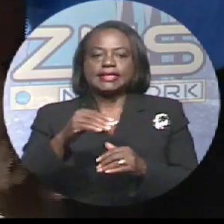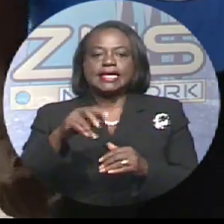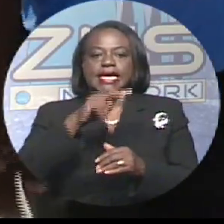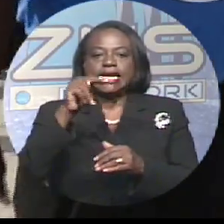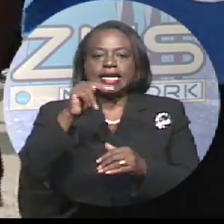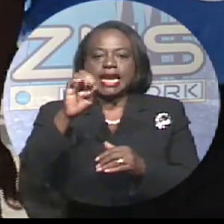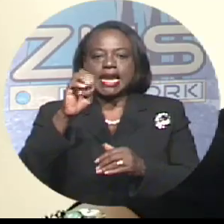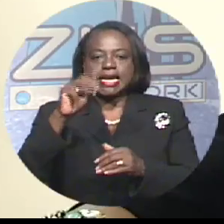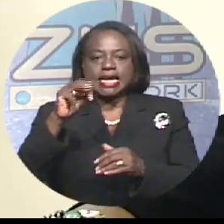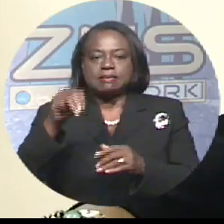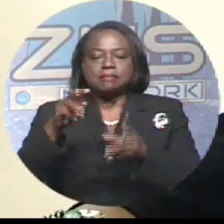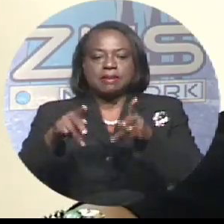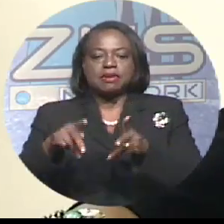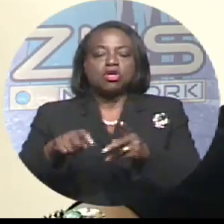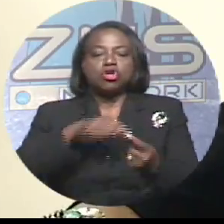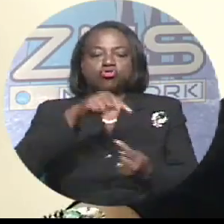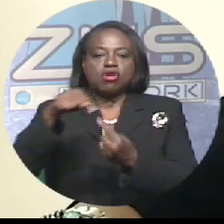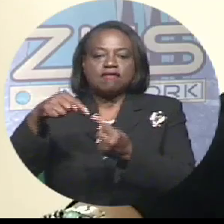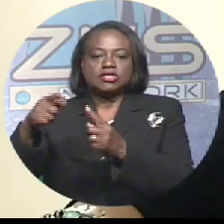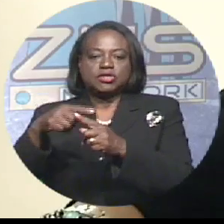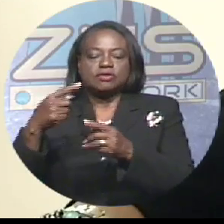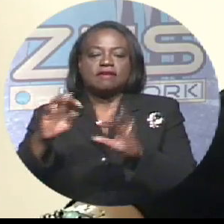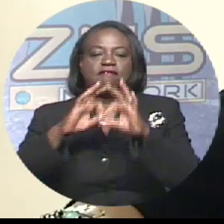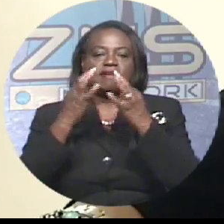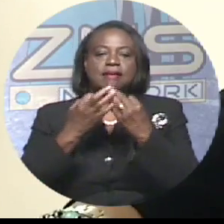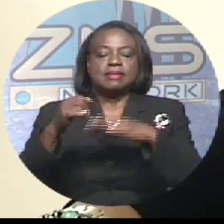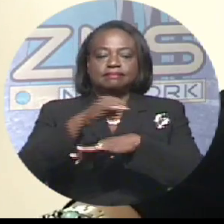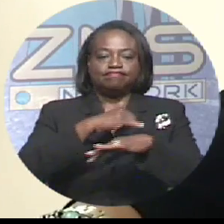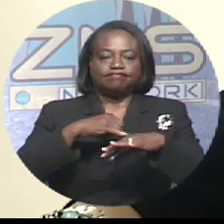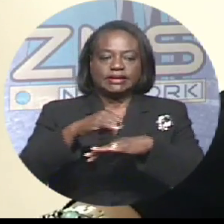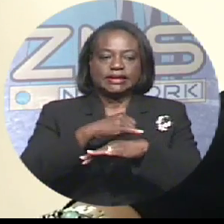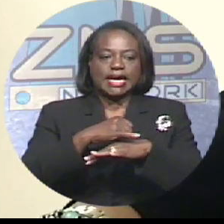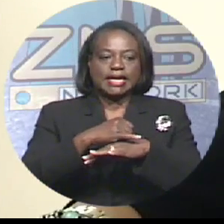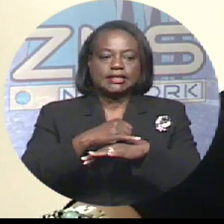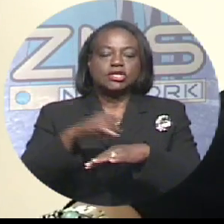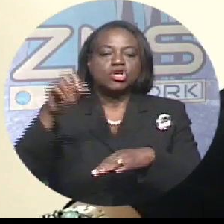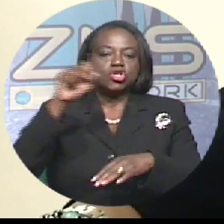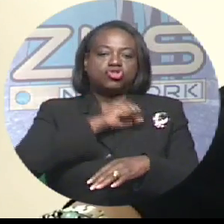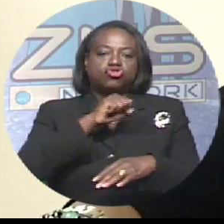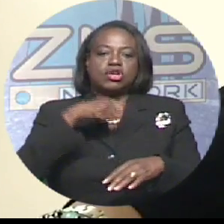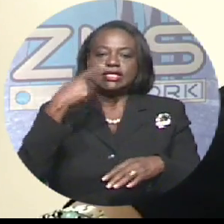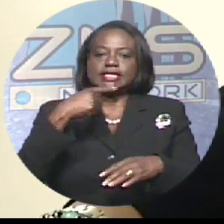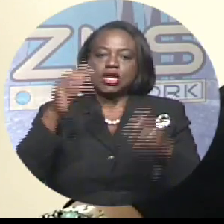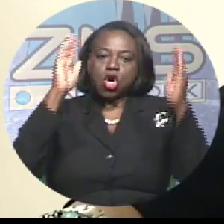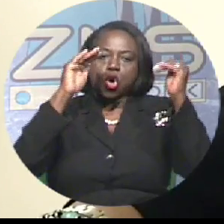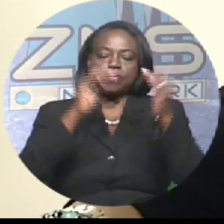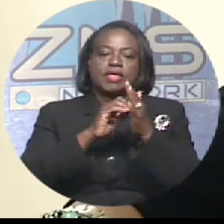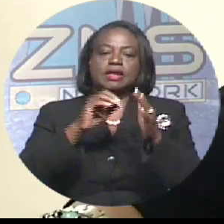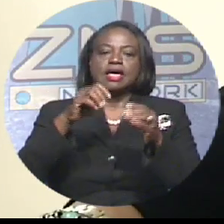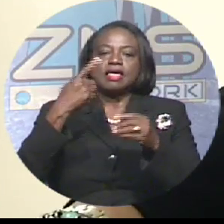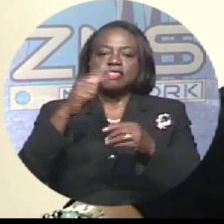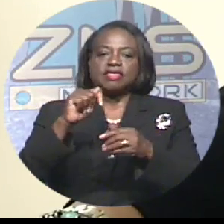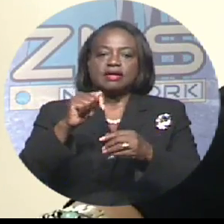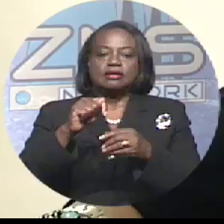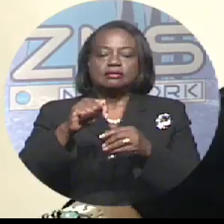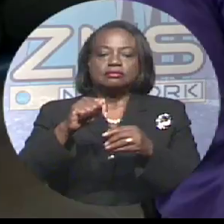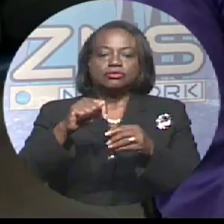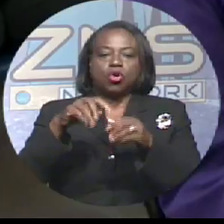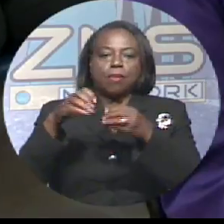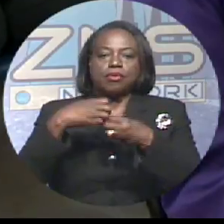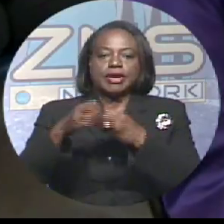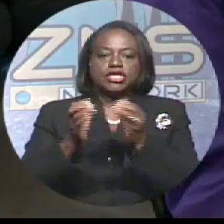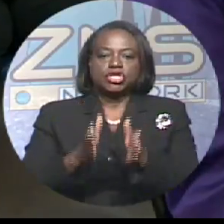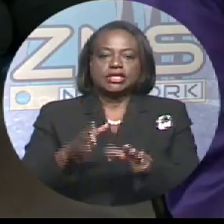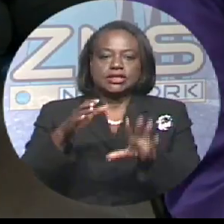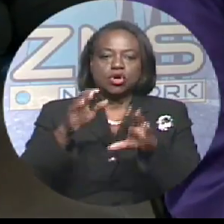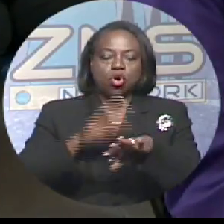to the island. Strawn says with the signing of the contracts, it is hoped that operations on Crooked Island can soon return to normalcy.